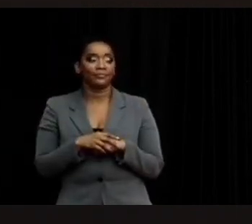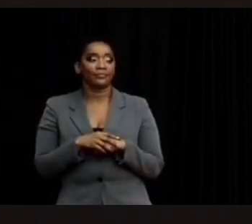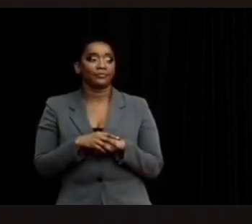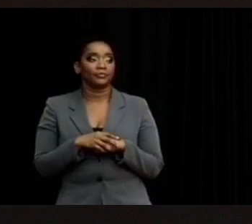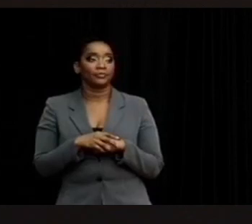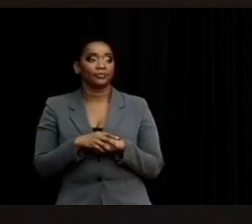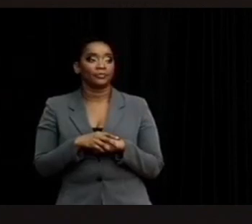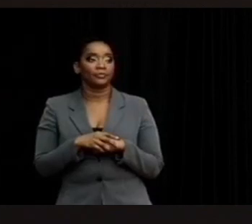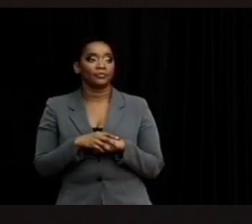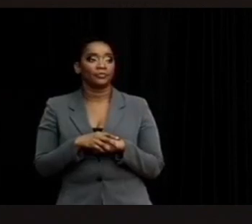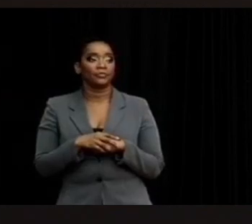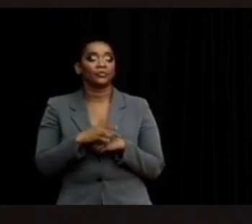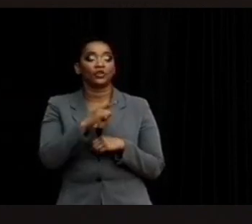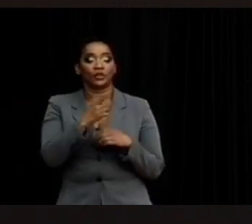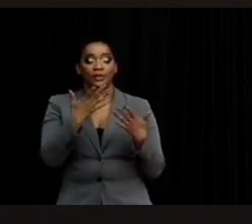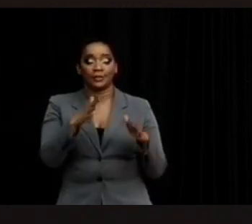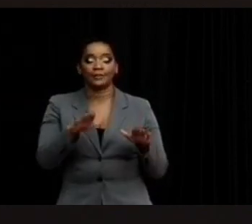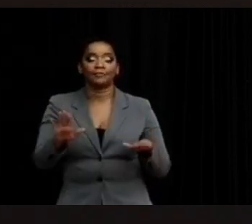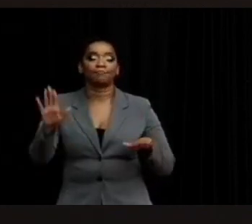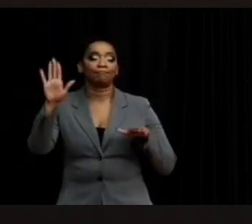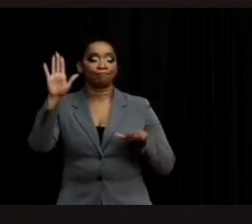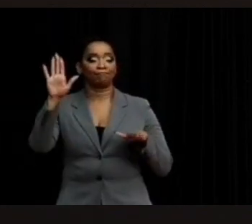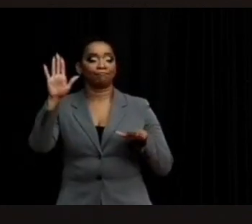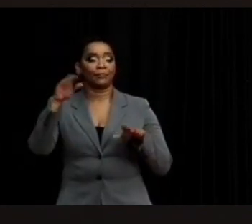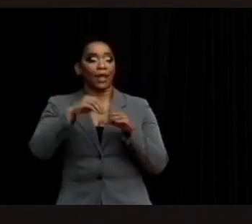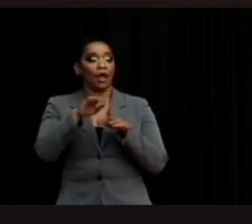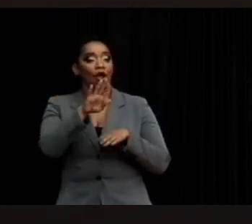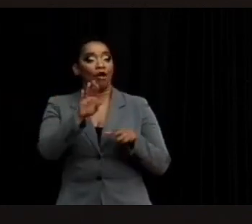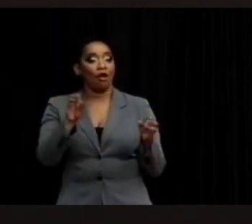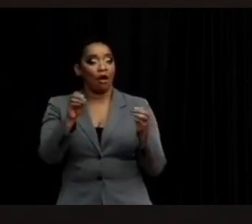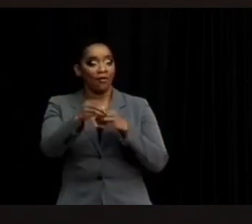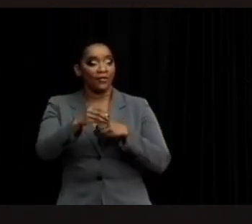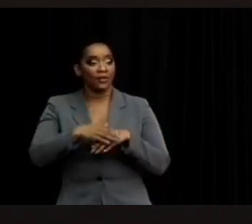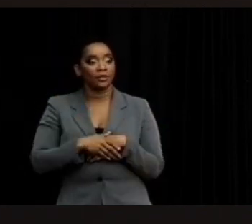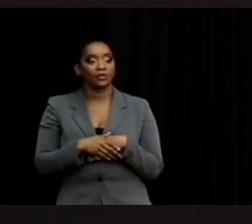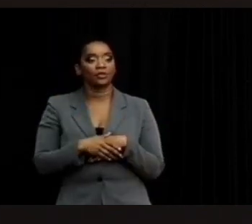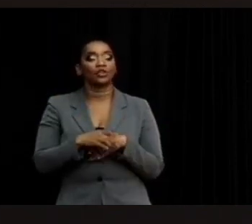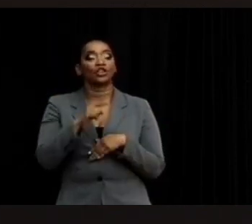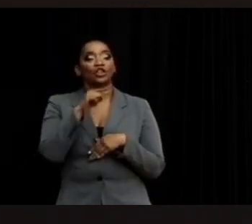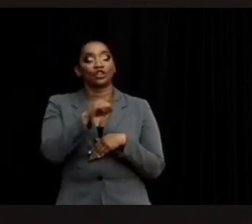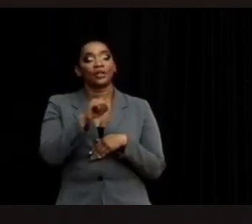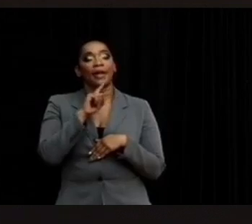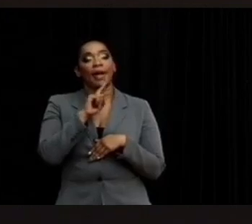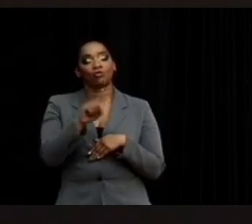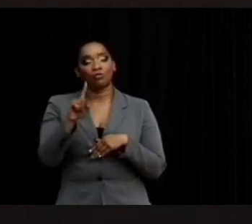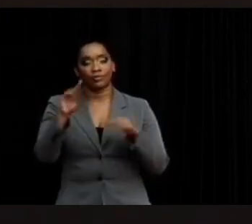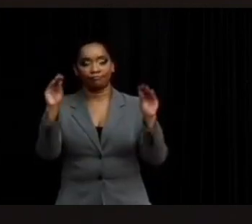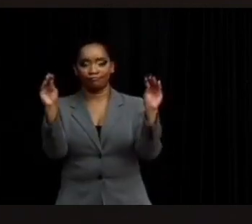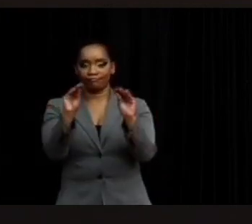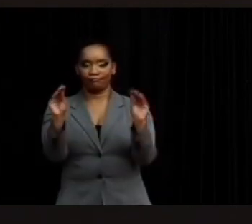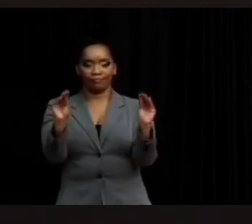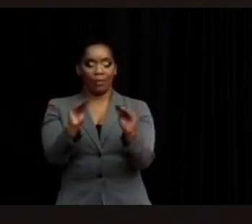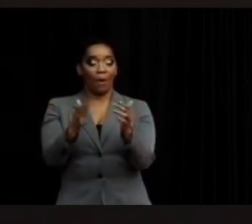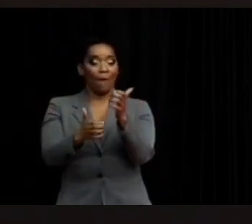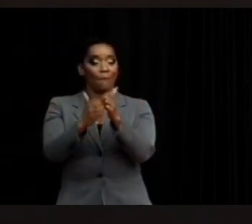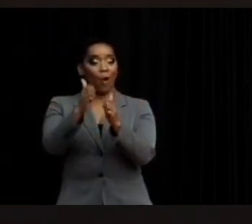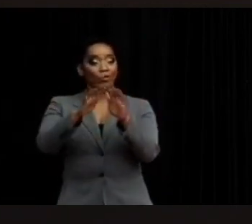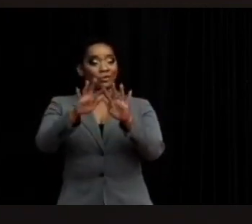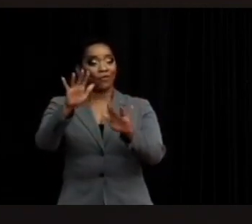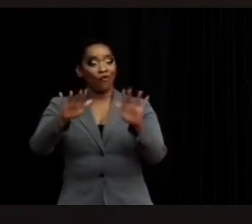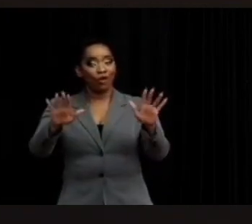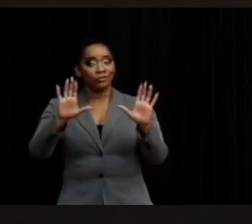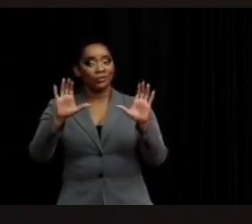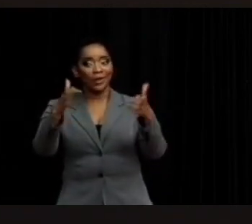Since taking her oath in office, she has put together the most diverse cabinet in our state's